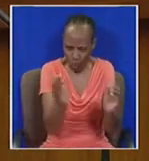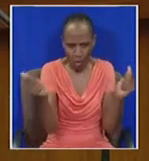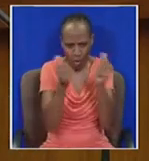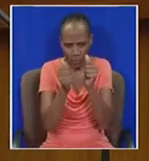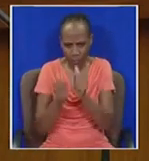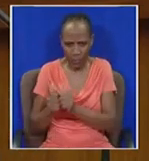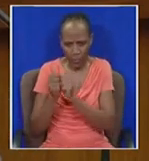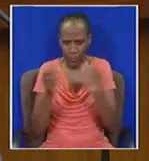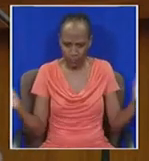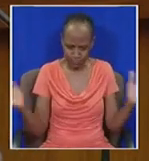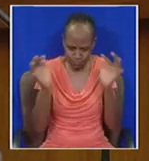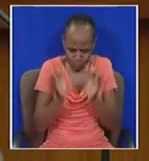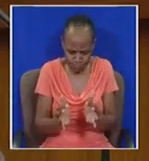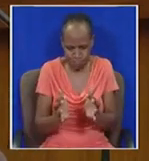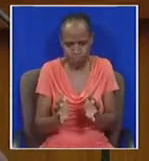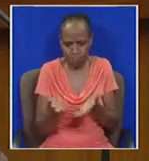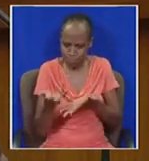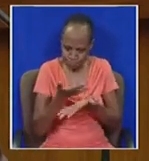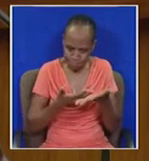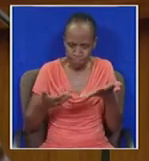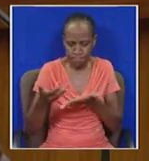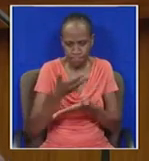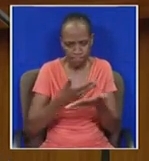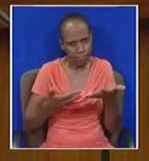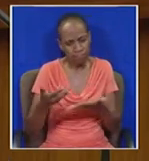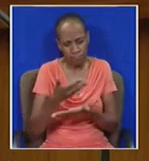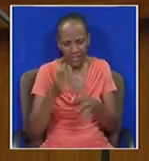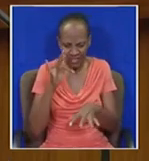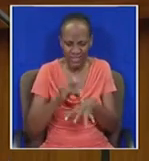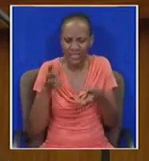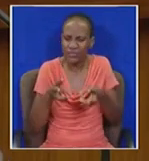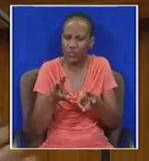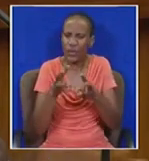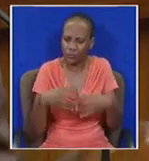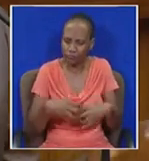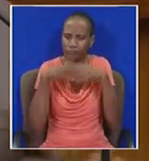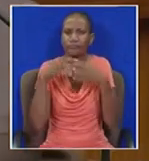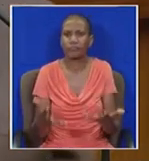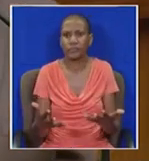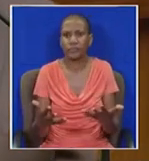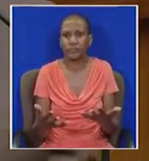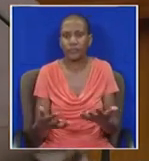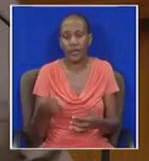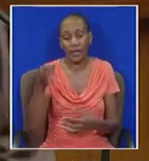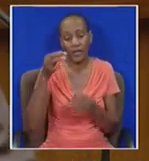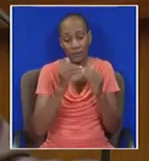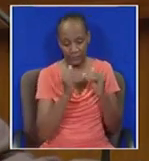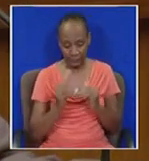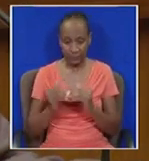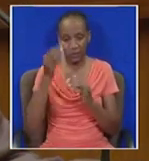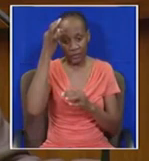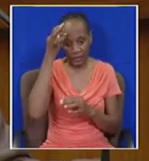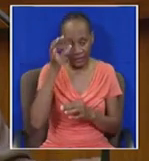stakeholders approach it with some level of maturity and sensitivity. The democratic government after